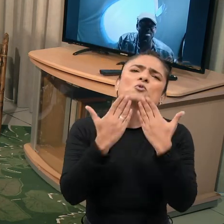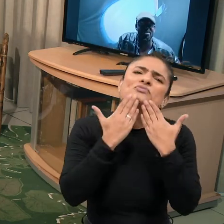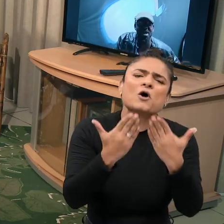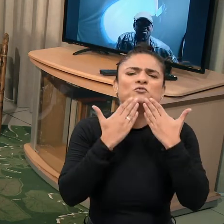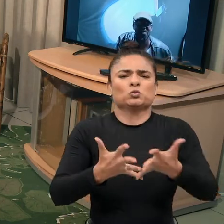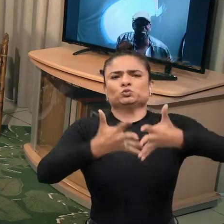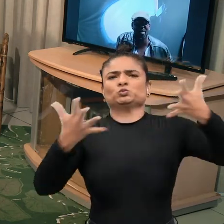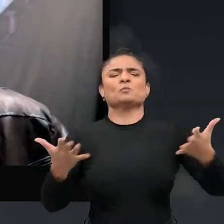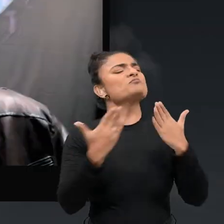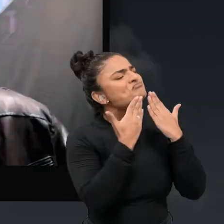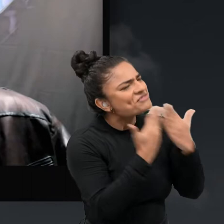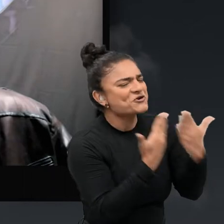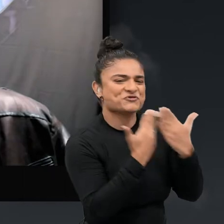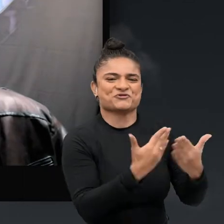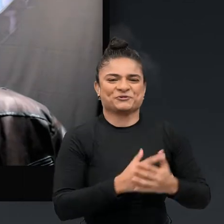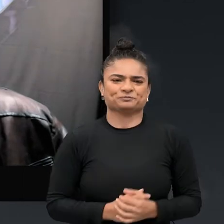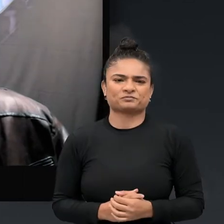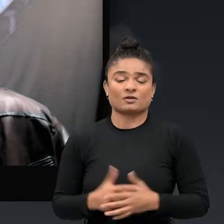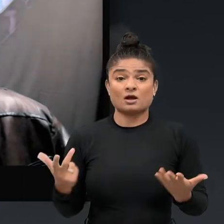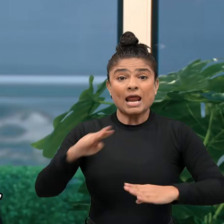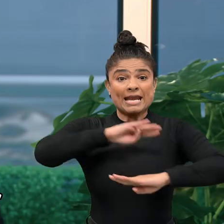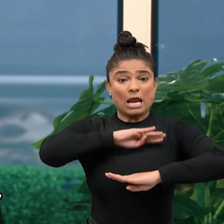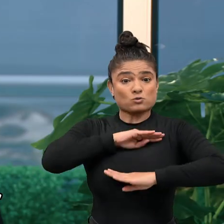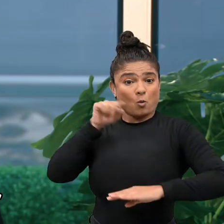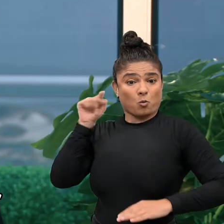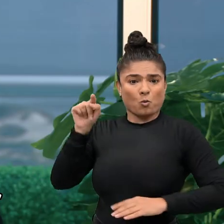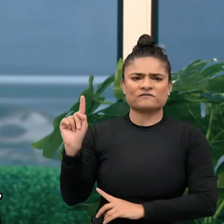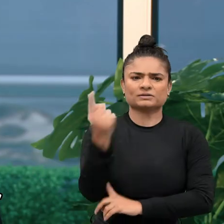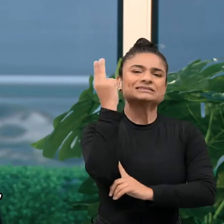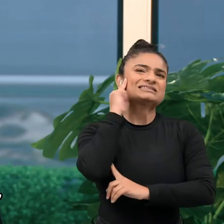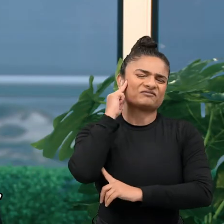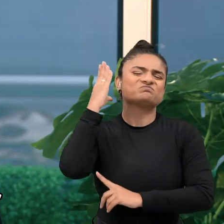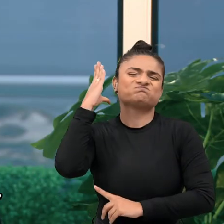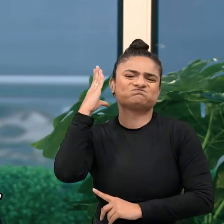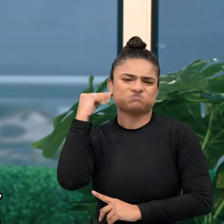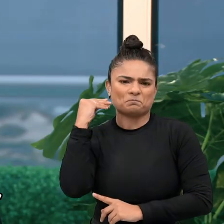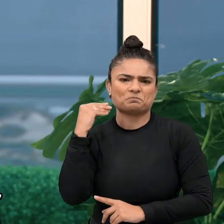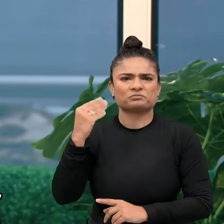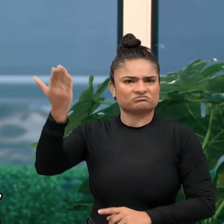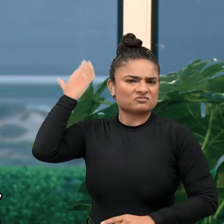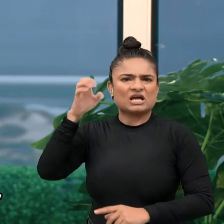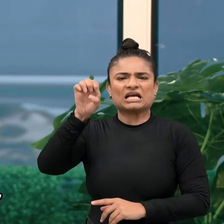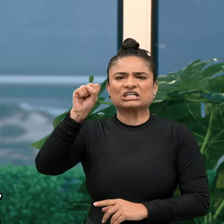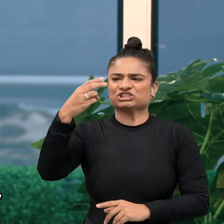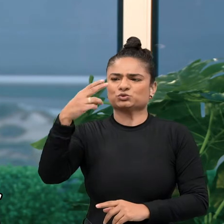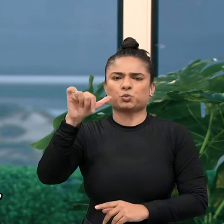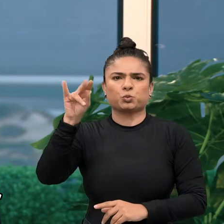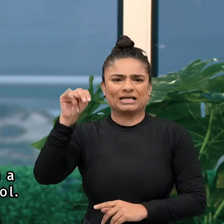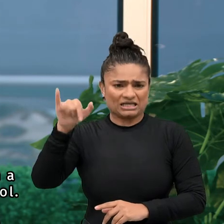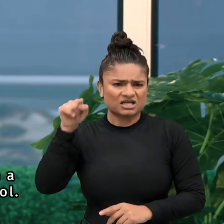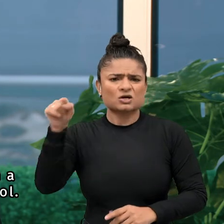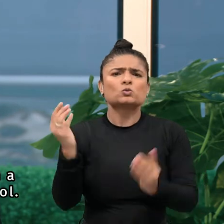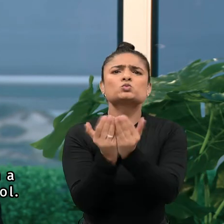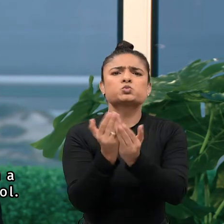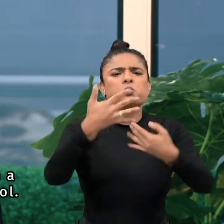thank you so much thank you very much nenumbasima became deaf as a young child growing up in a swatini